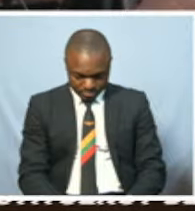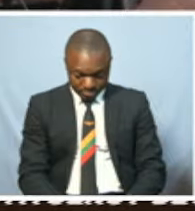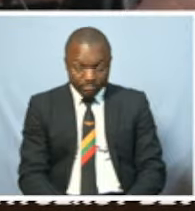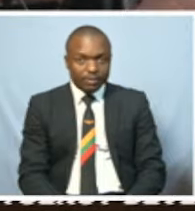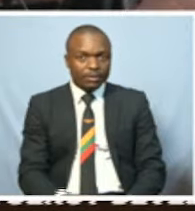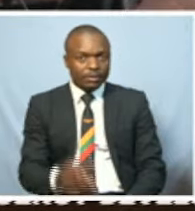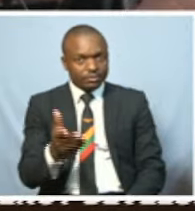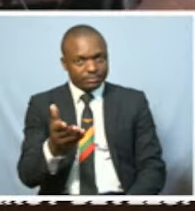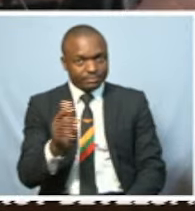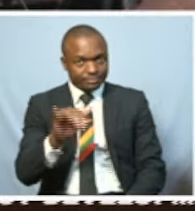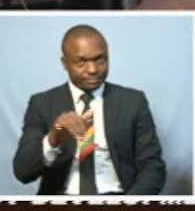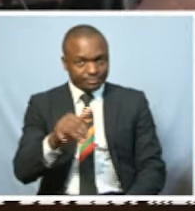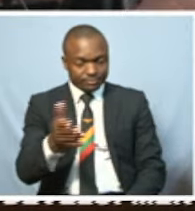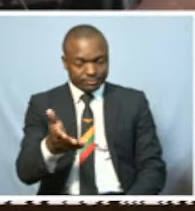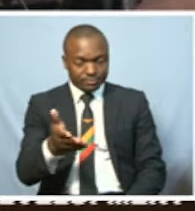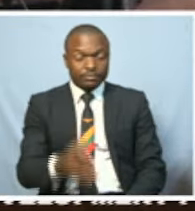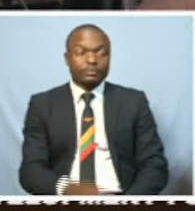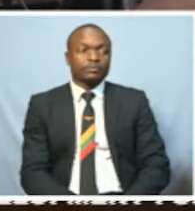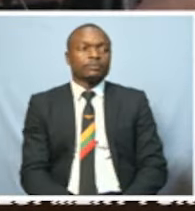Yes.